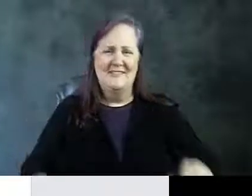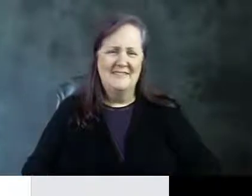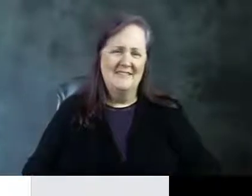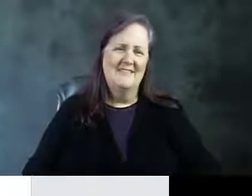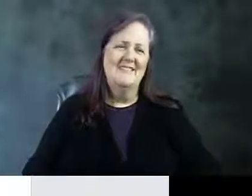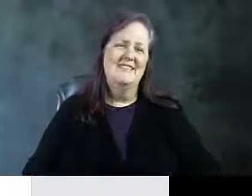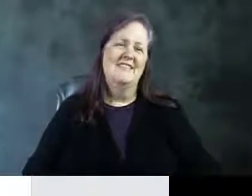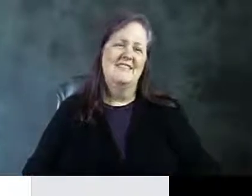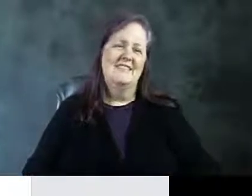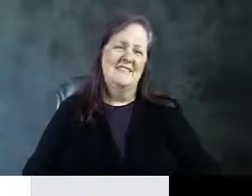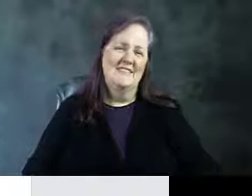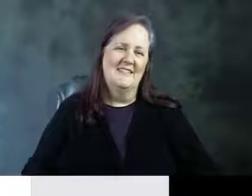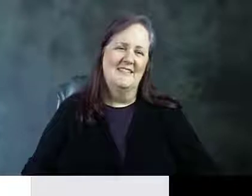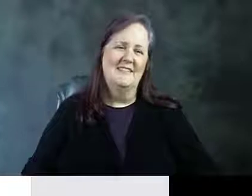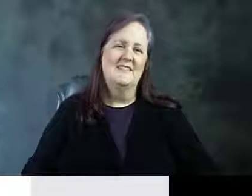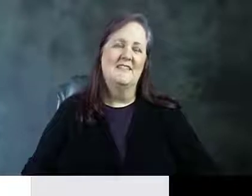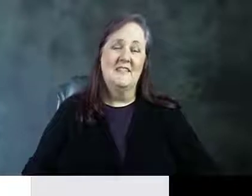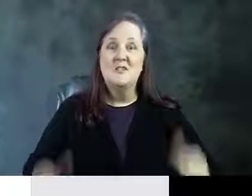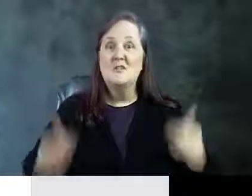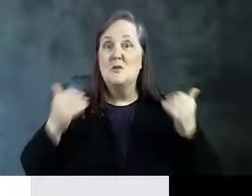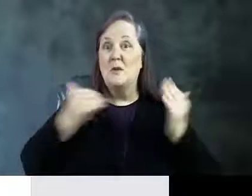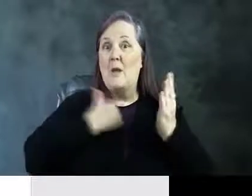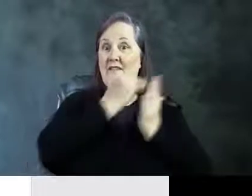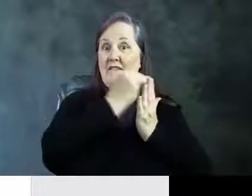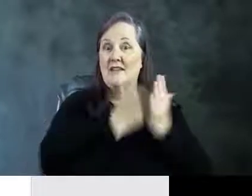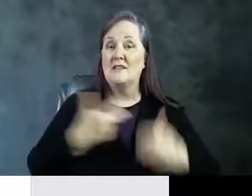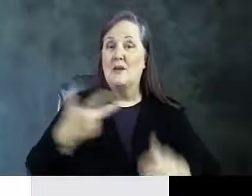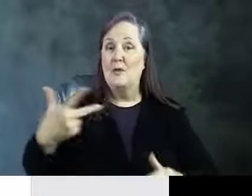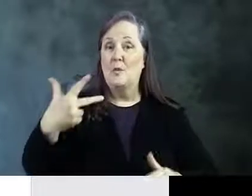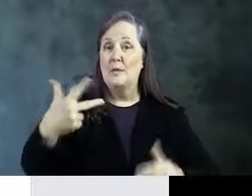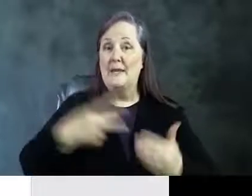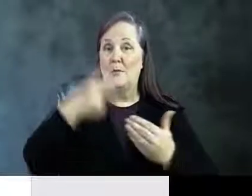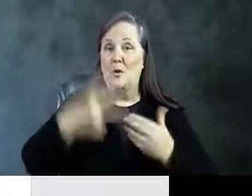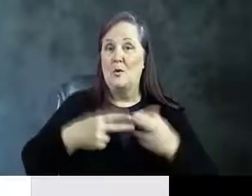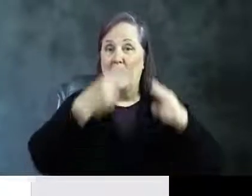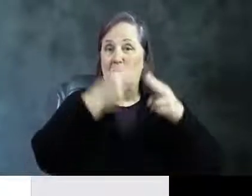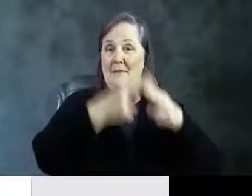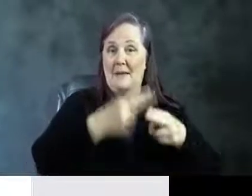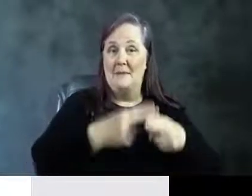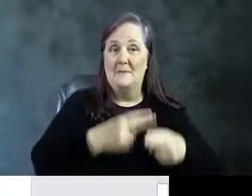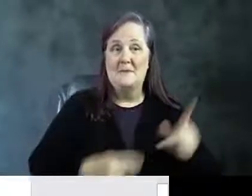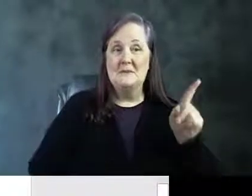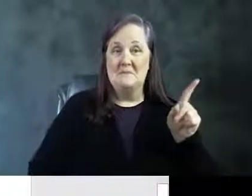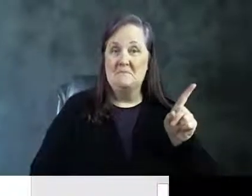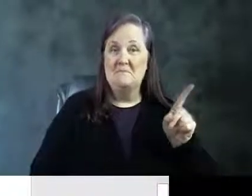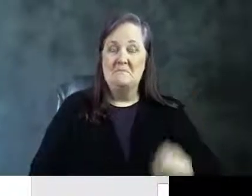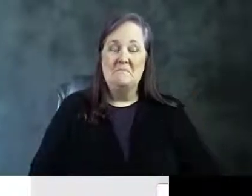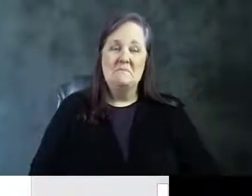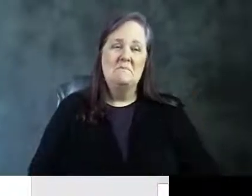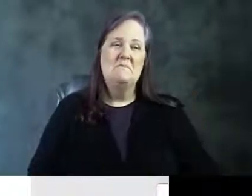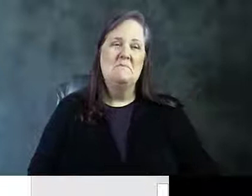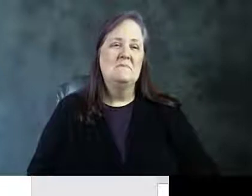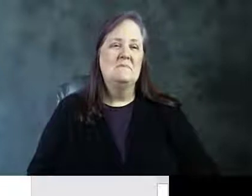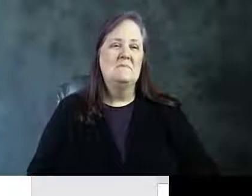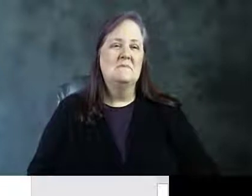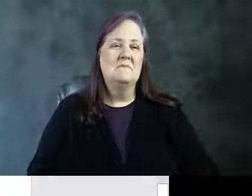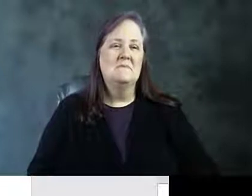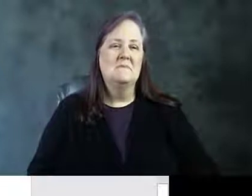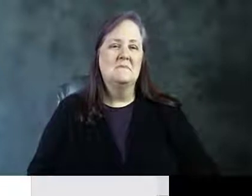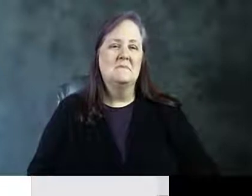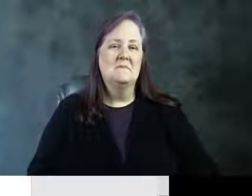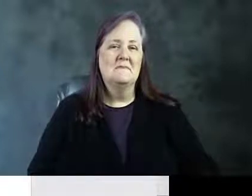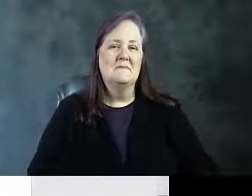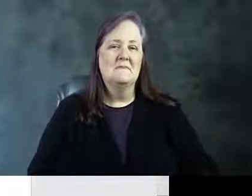Okay, so I have a list here with 3 program names. It says Ability Tools, Digital Access Project, and Disability Disaster Access